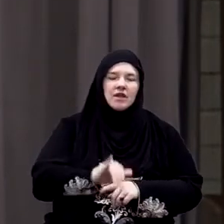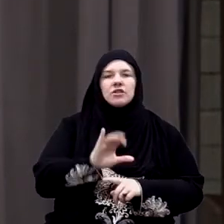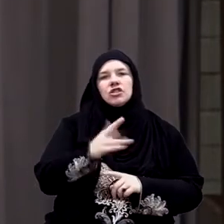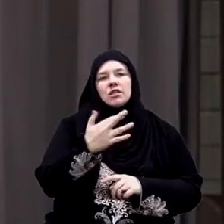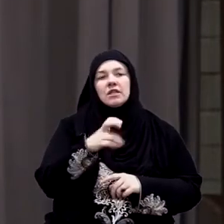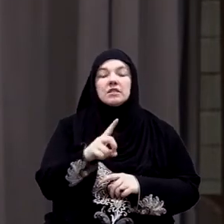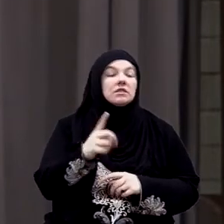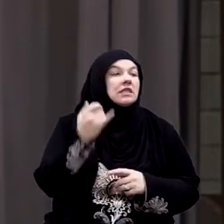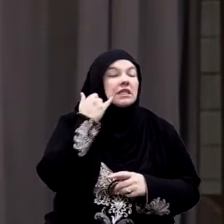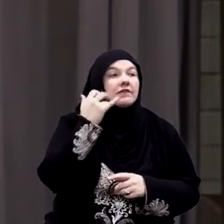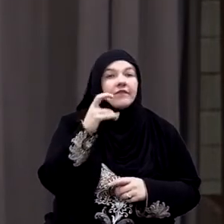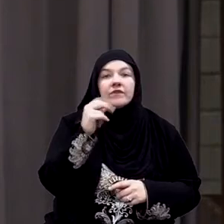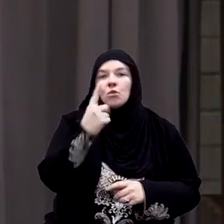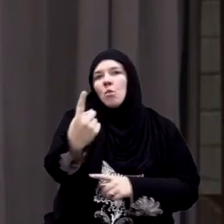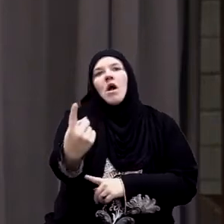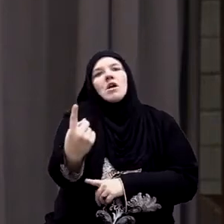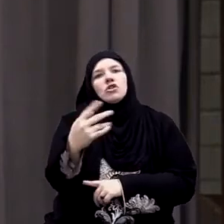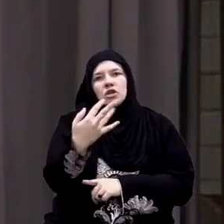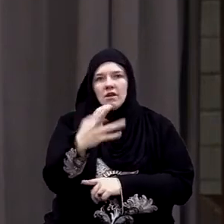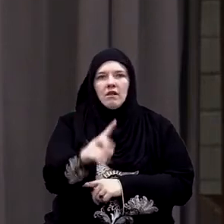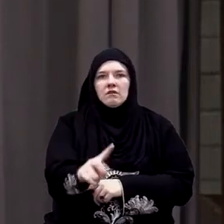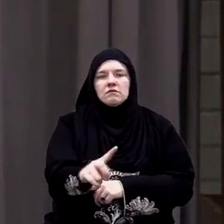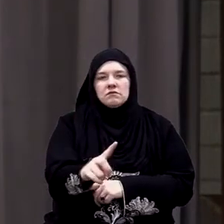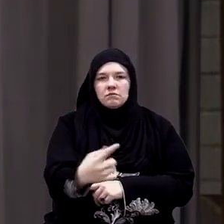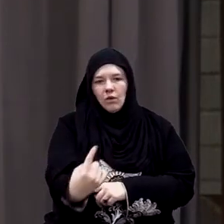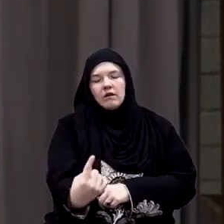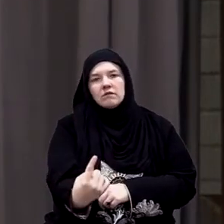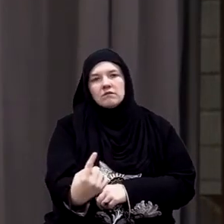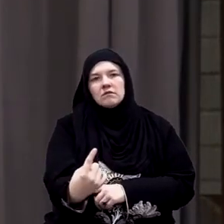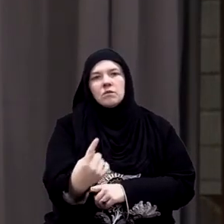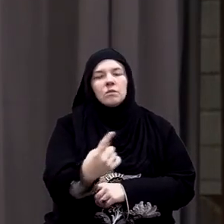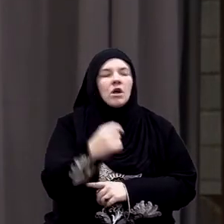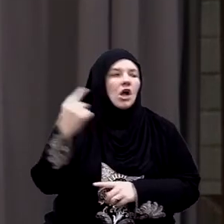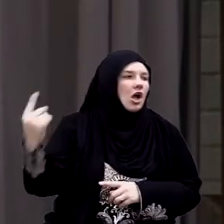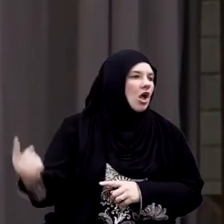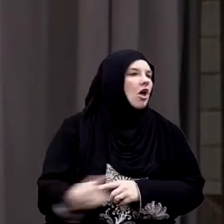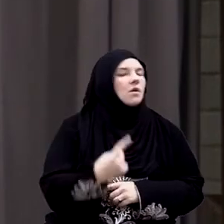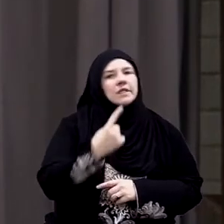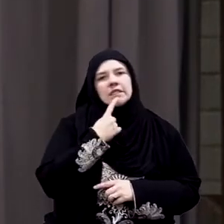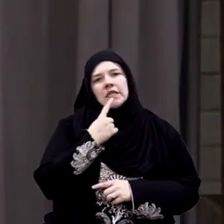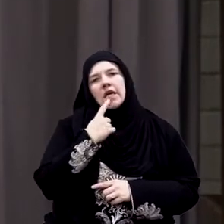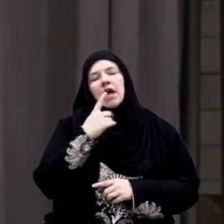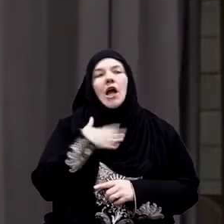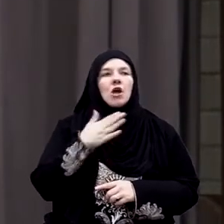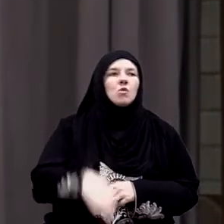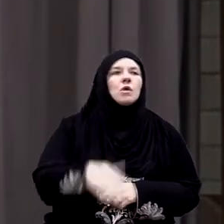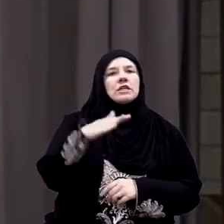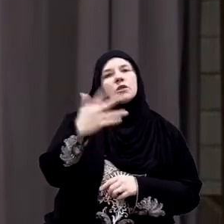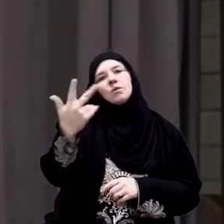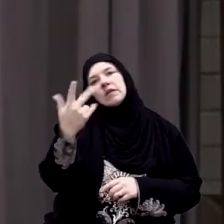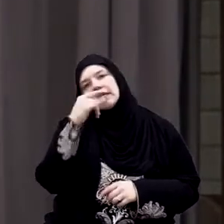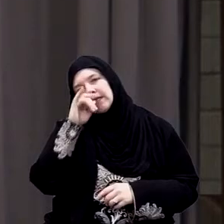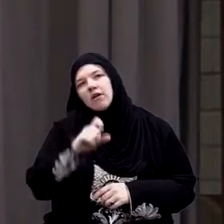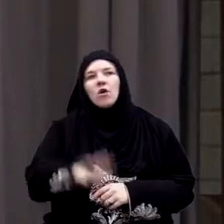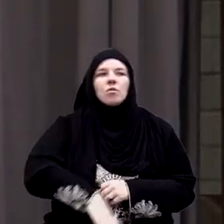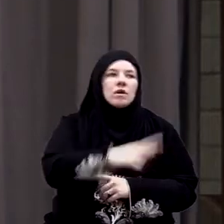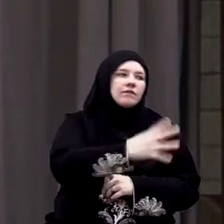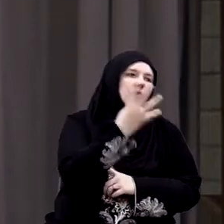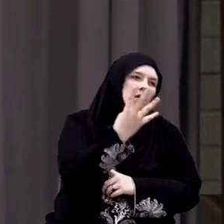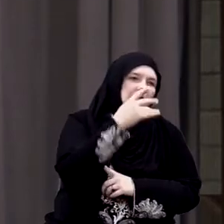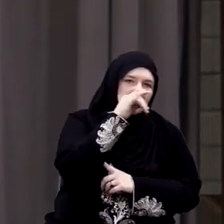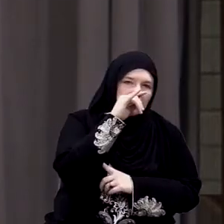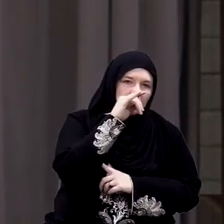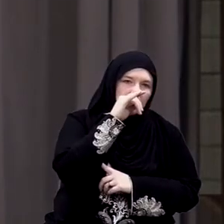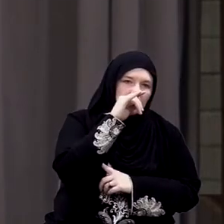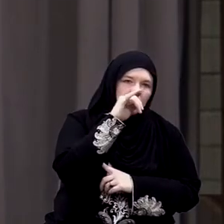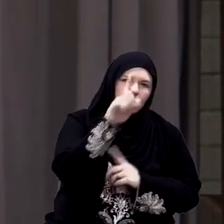child? Even if it is one child. We always say, I raised 3 kids, I raised 4 kids.